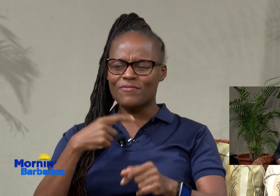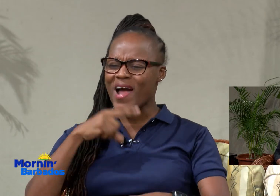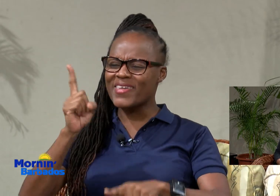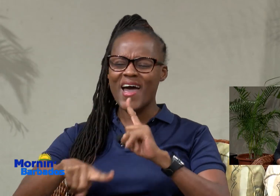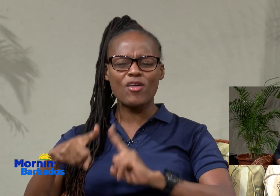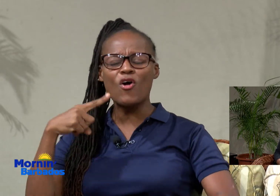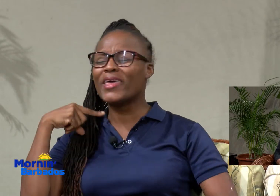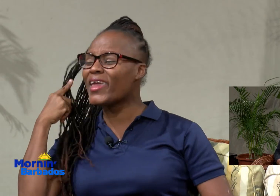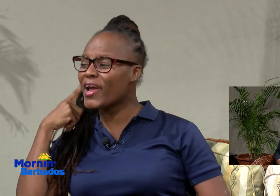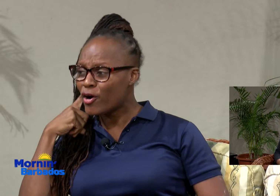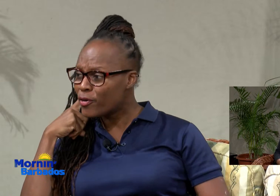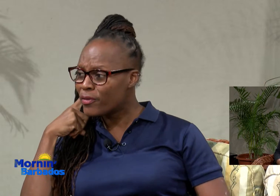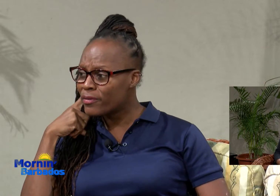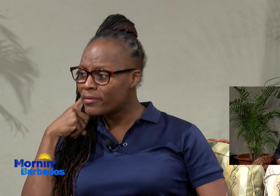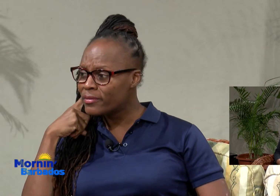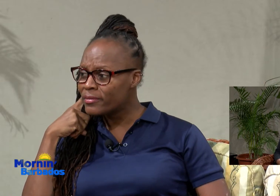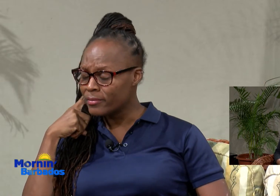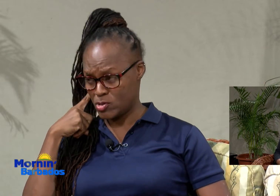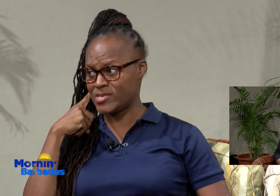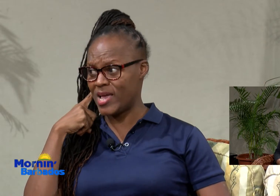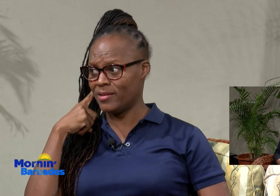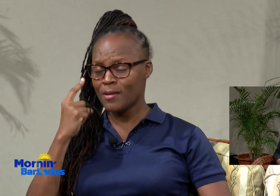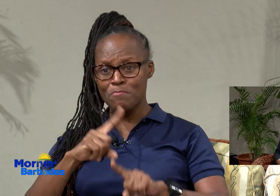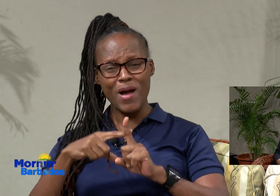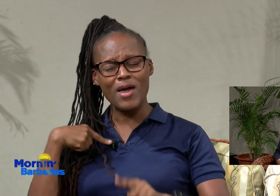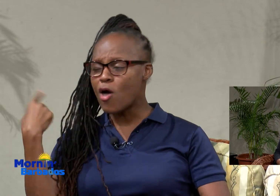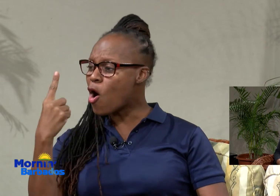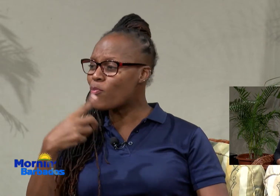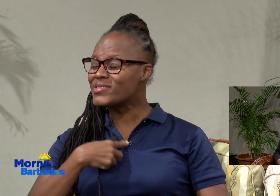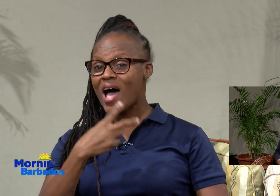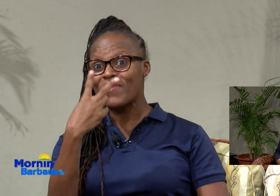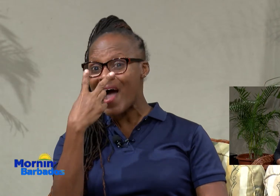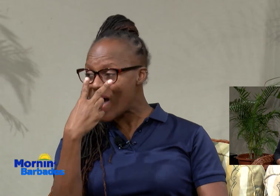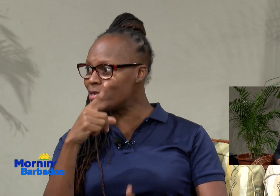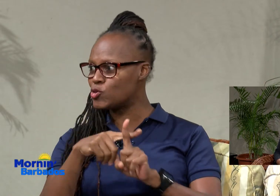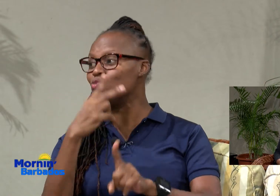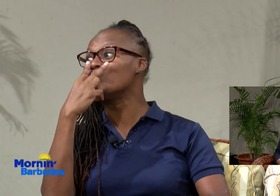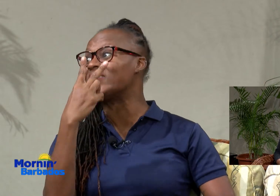because the deaf are very careful. Even though we can't hear.